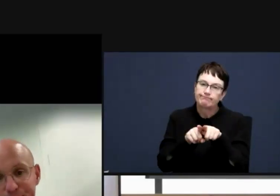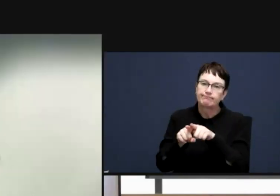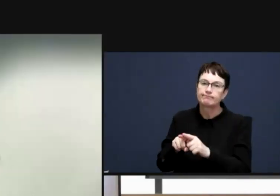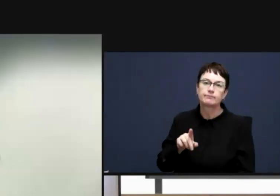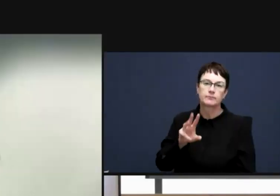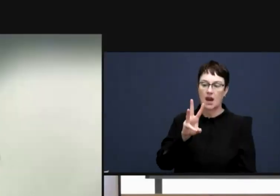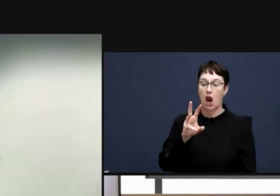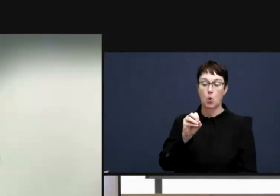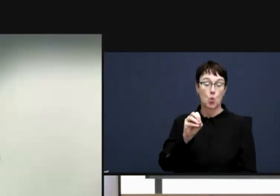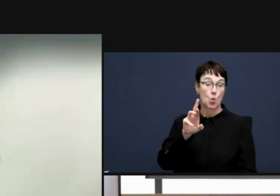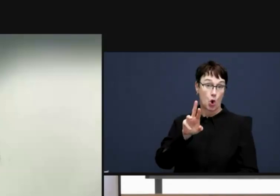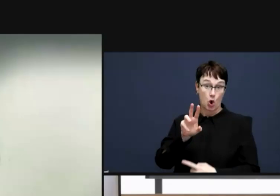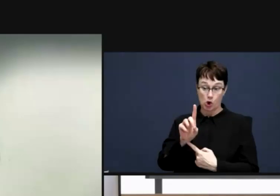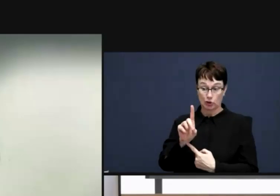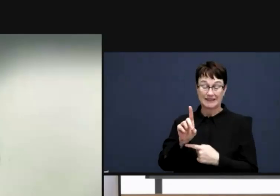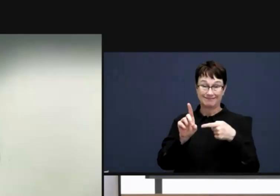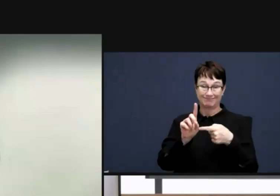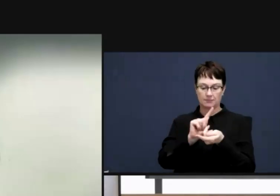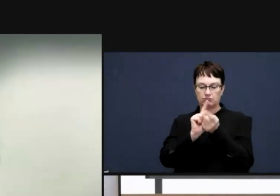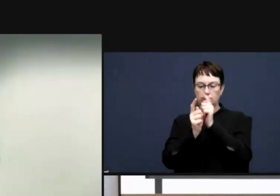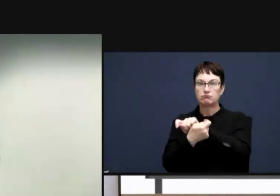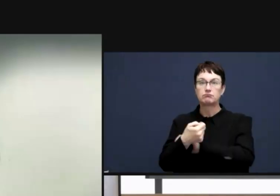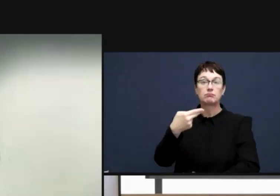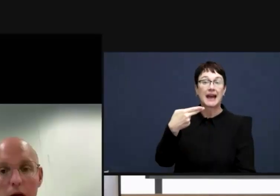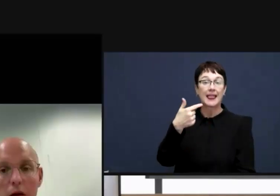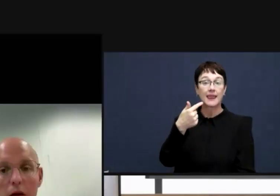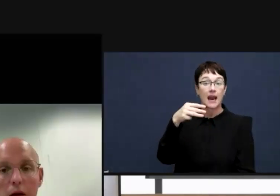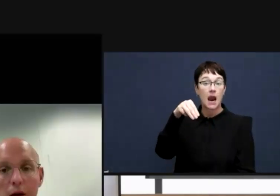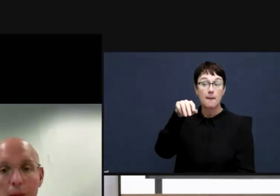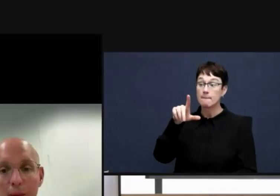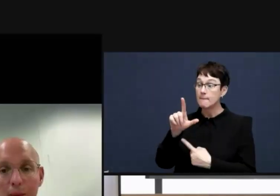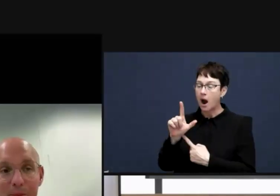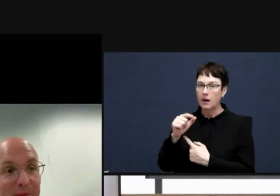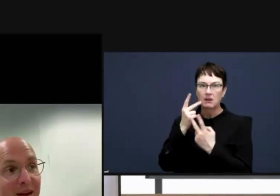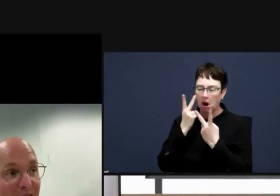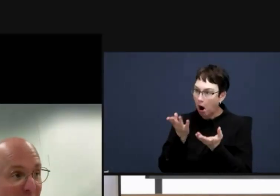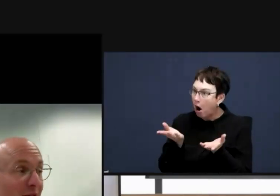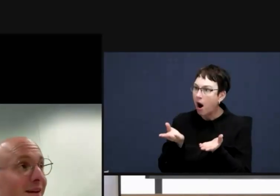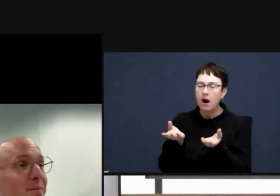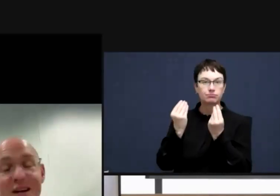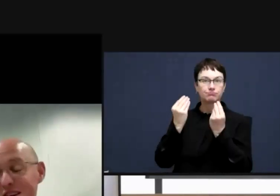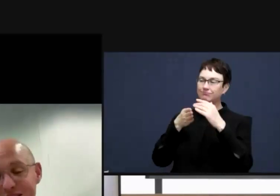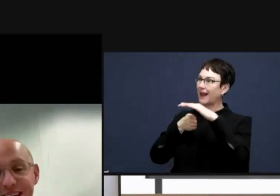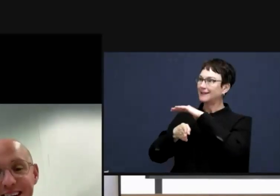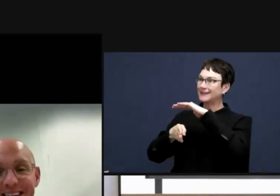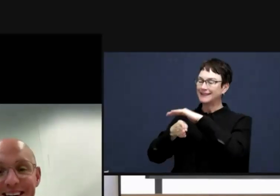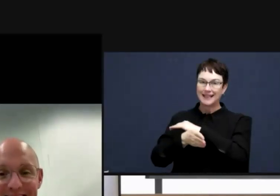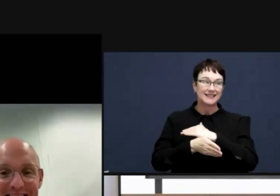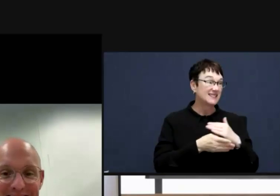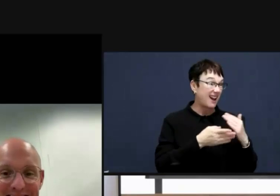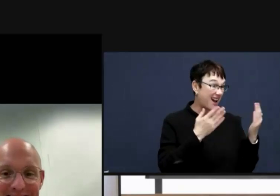HTML. We found out that government bodies are very happy with that. Of course they are. So yeah, that makes sense.